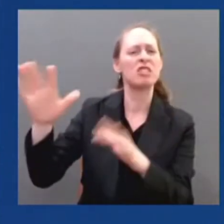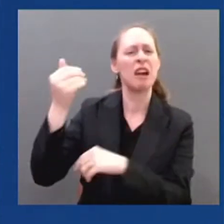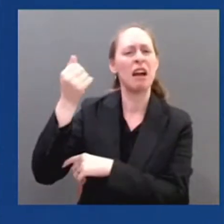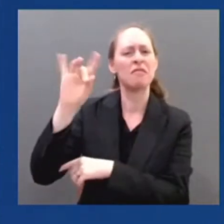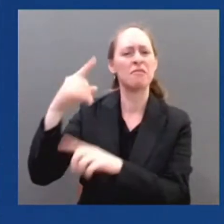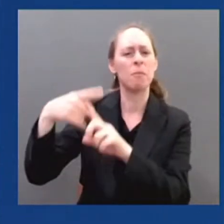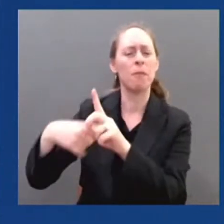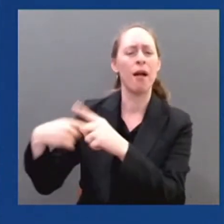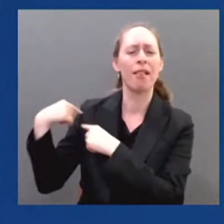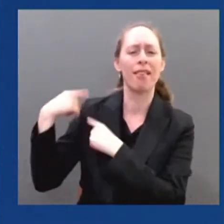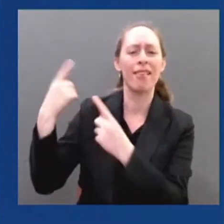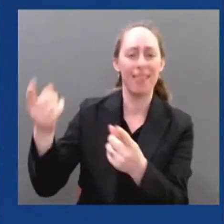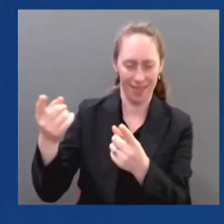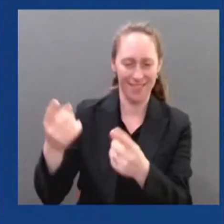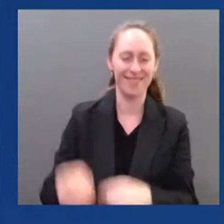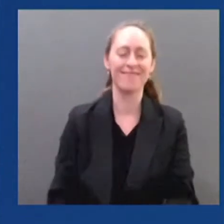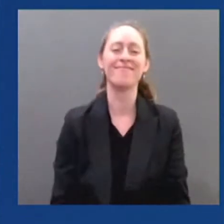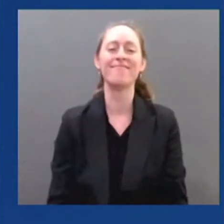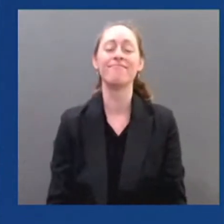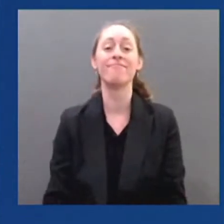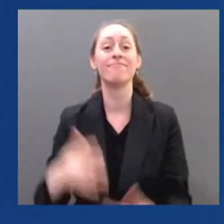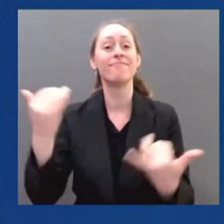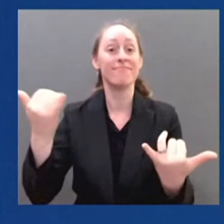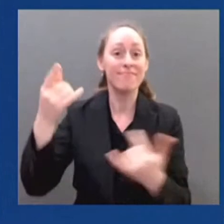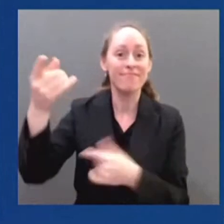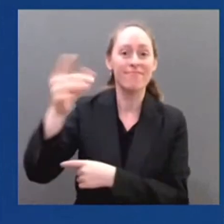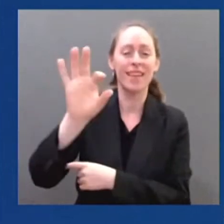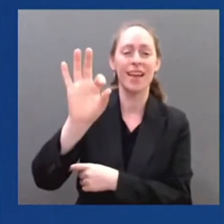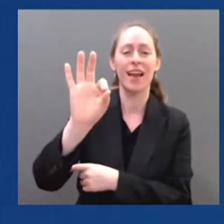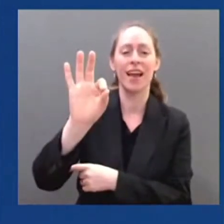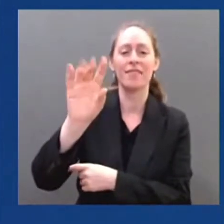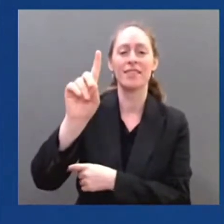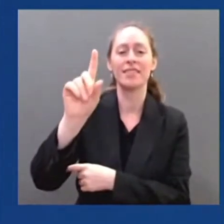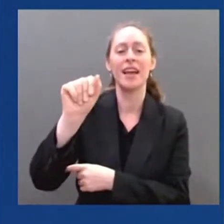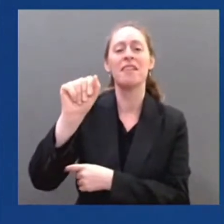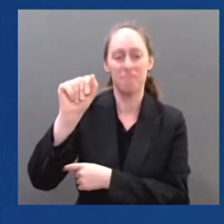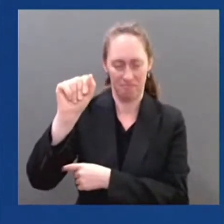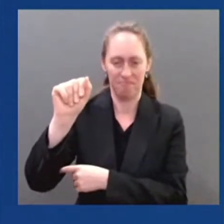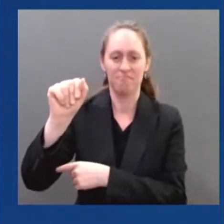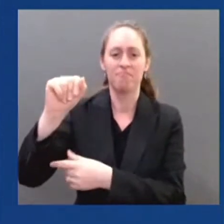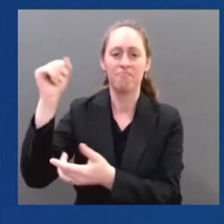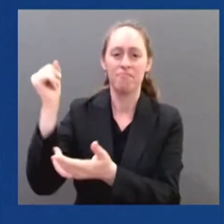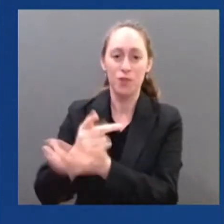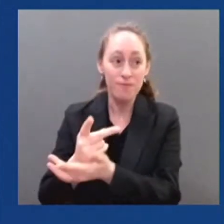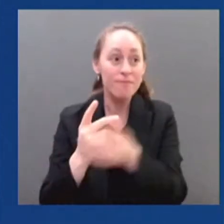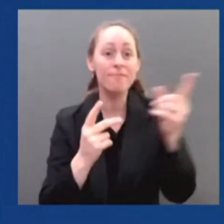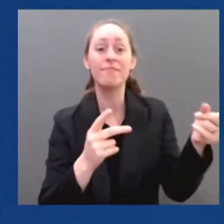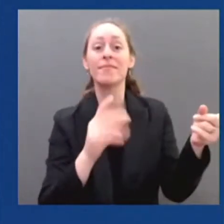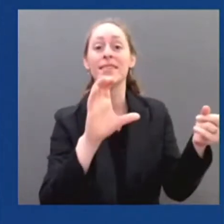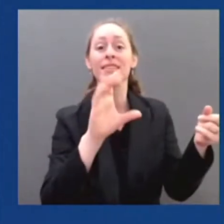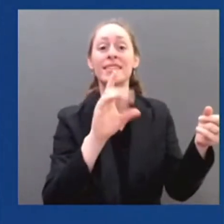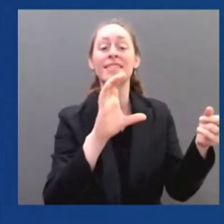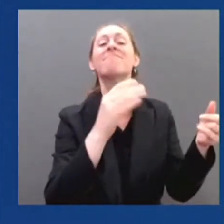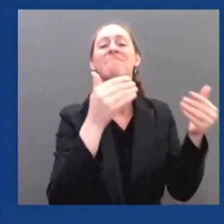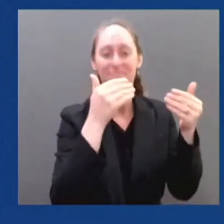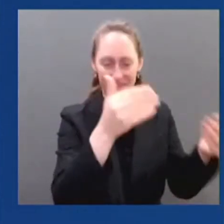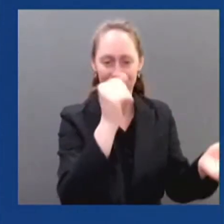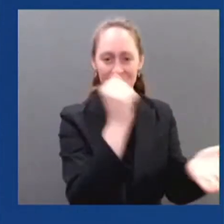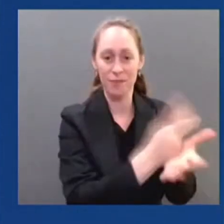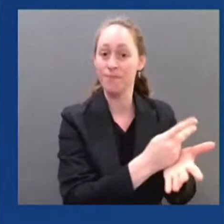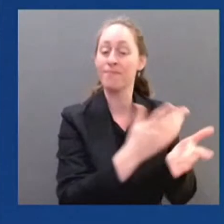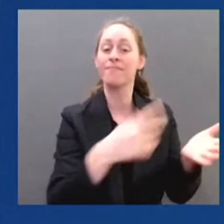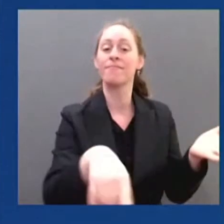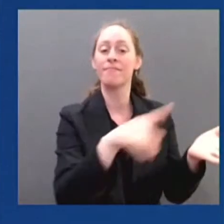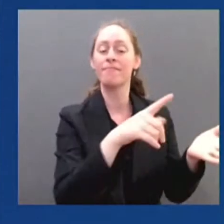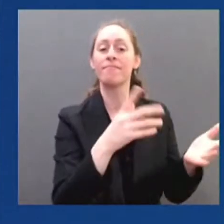recommend vaccines for children 6 months and above for the first time. Now, this is an important moment for families